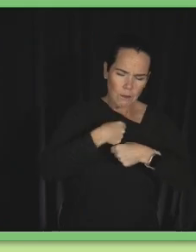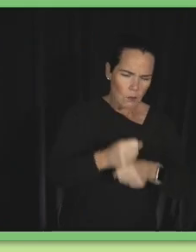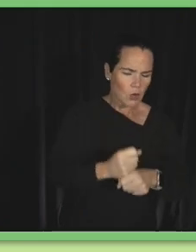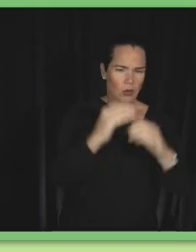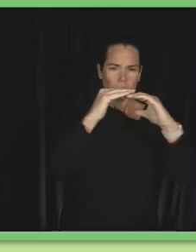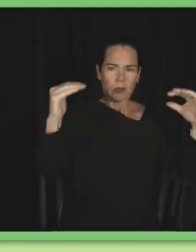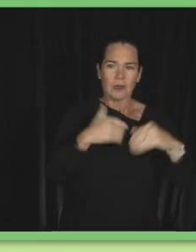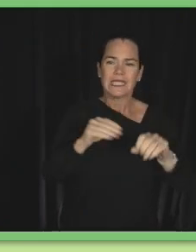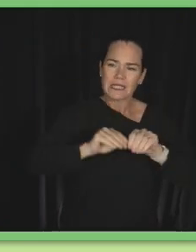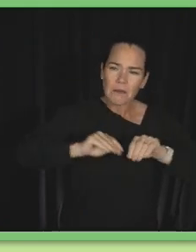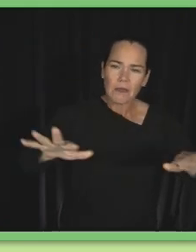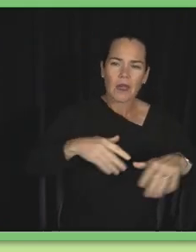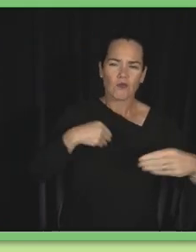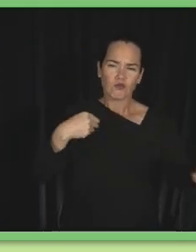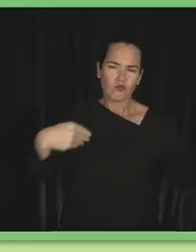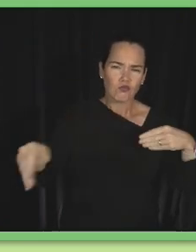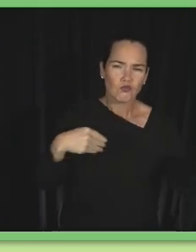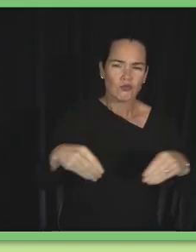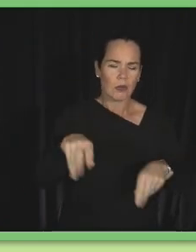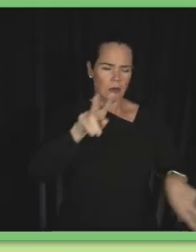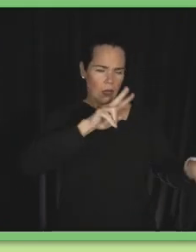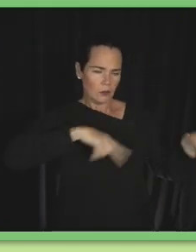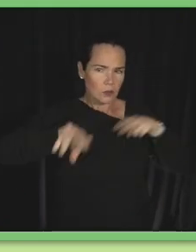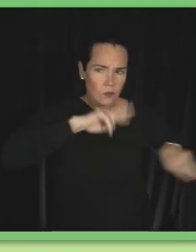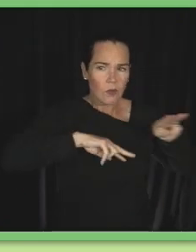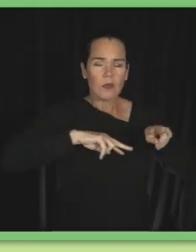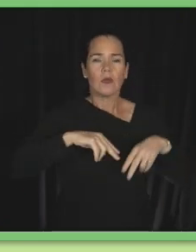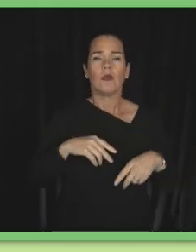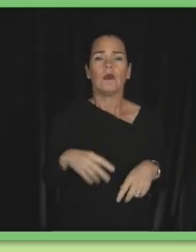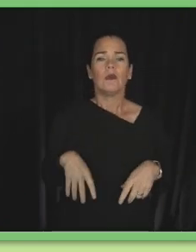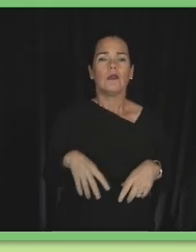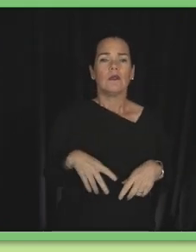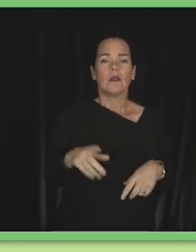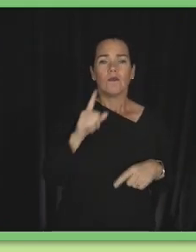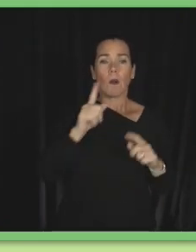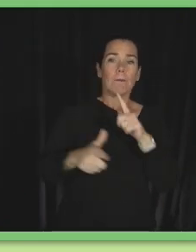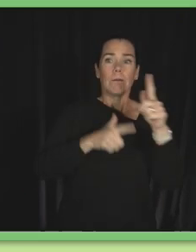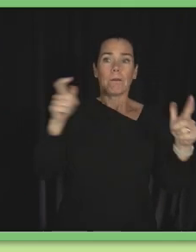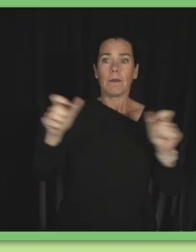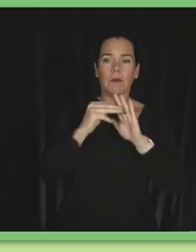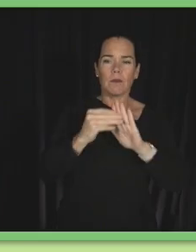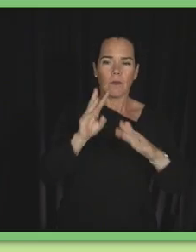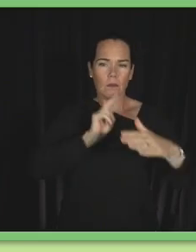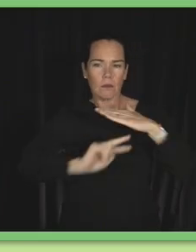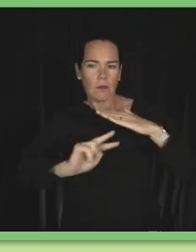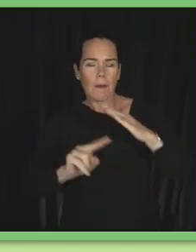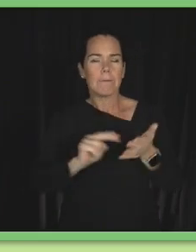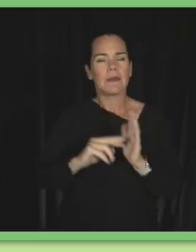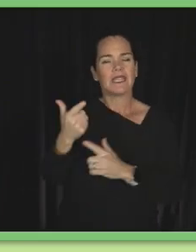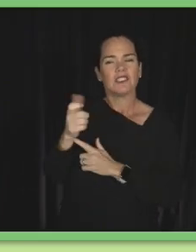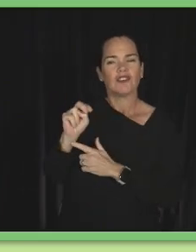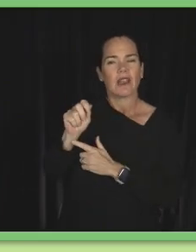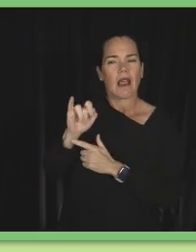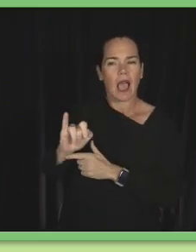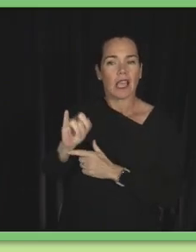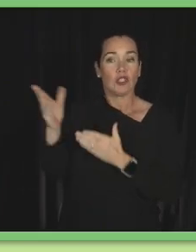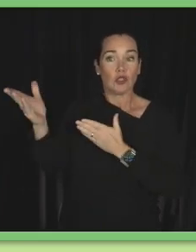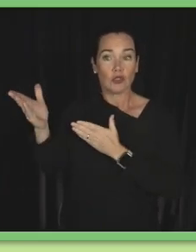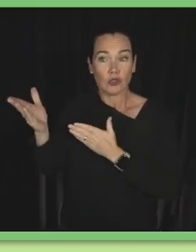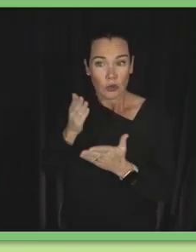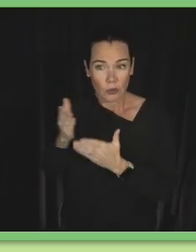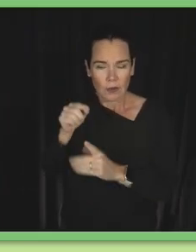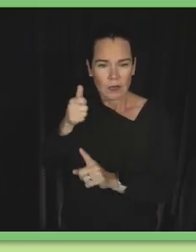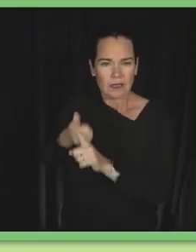deployment, elasticities, observabilities for large model inference, making Gen AI serving not just powerful,